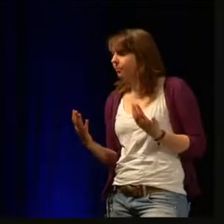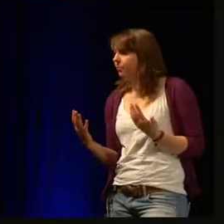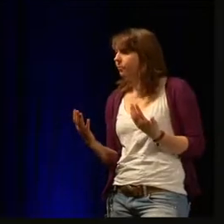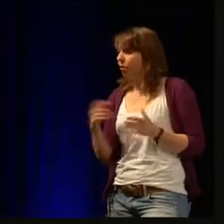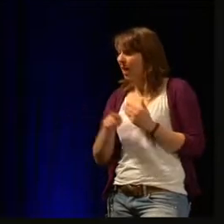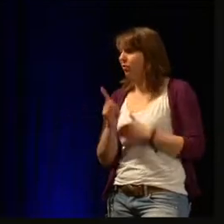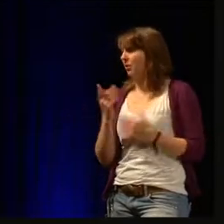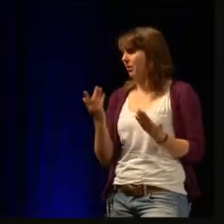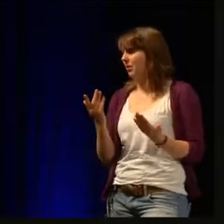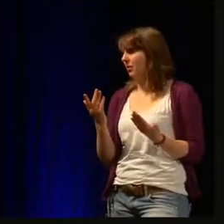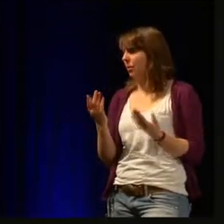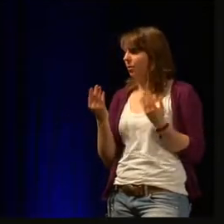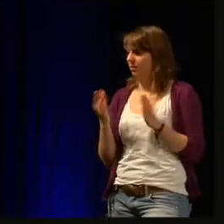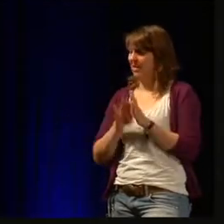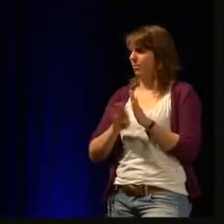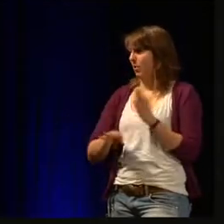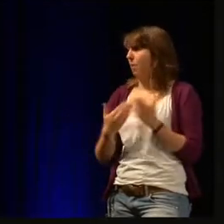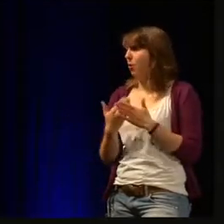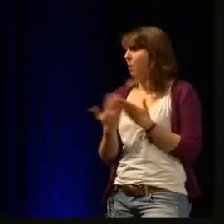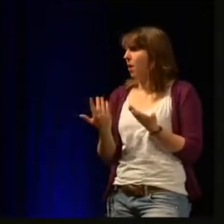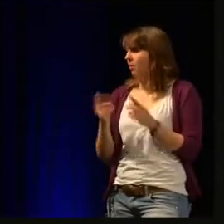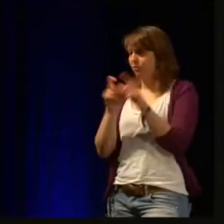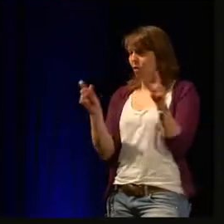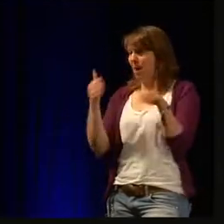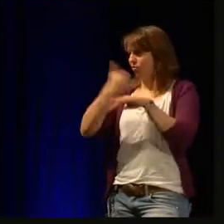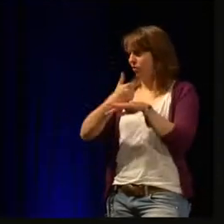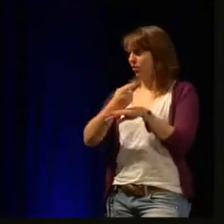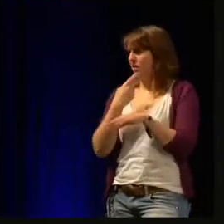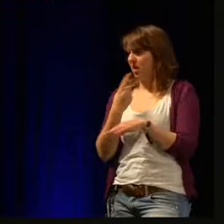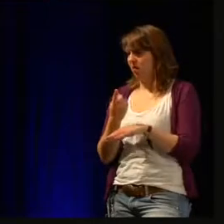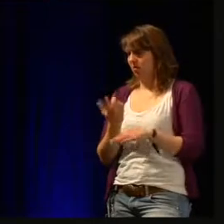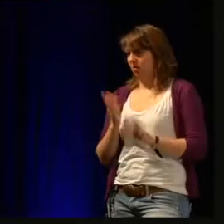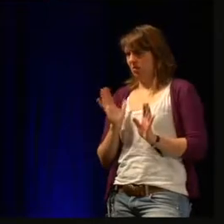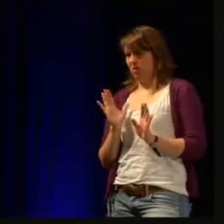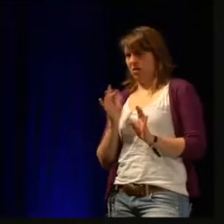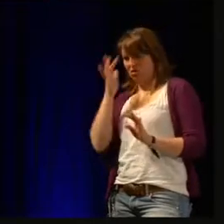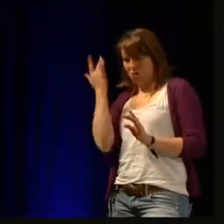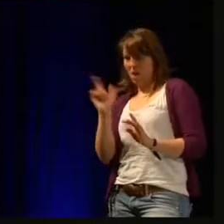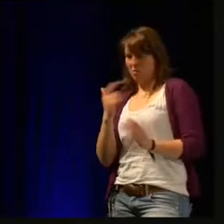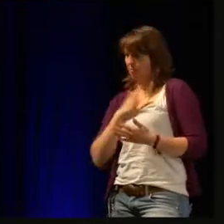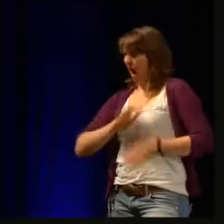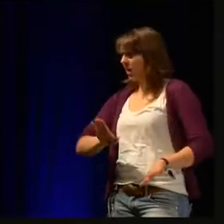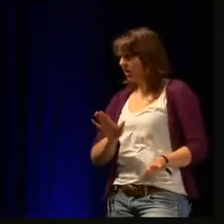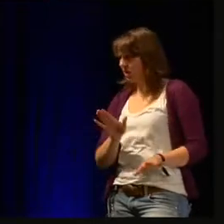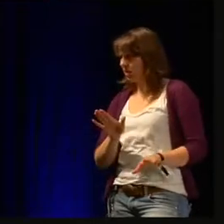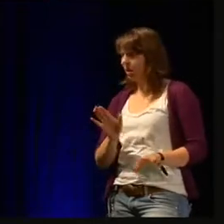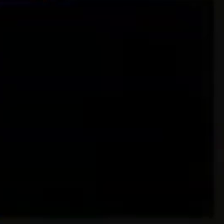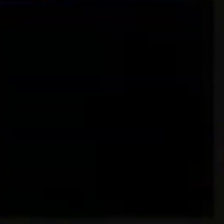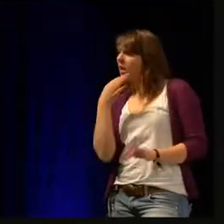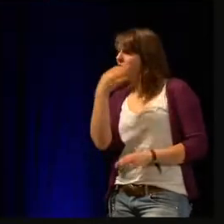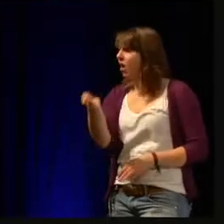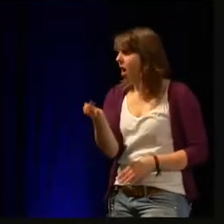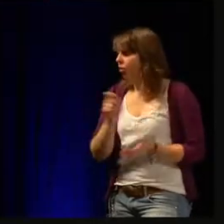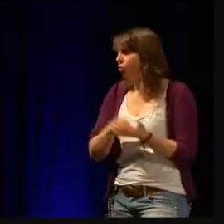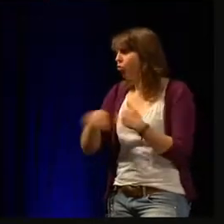And we've also seen that this has enabled kind of a discrimination 2.0. For example,